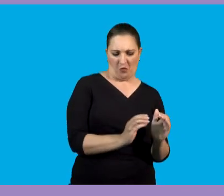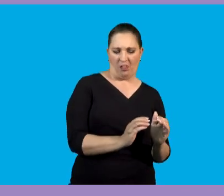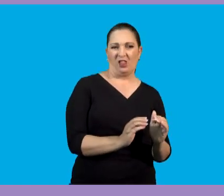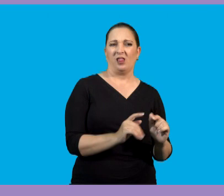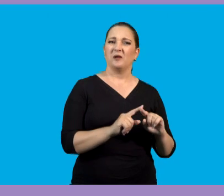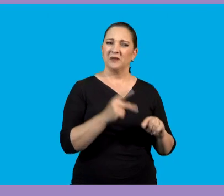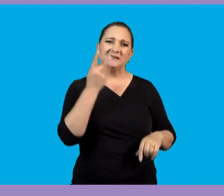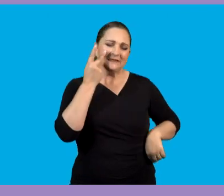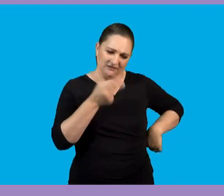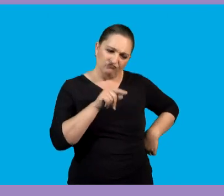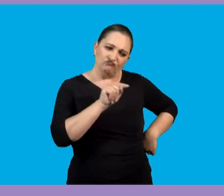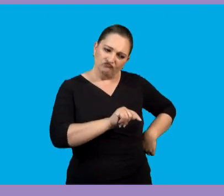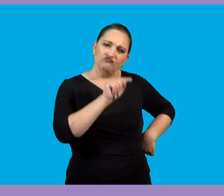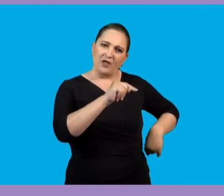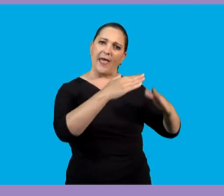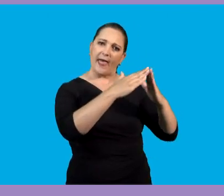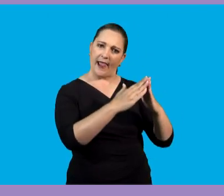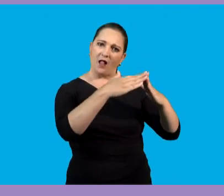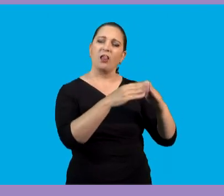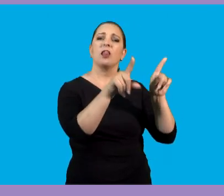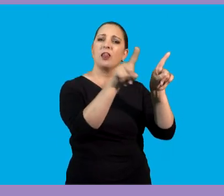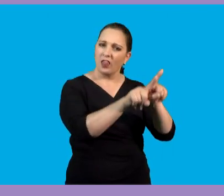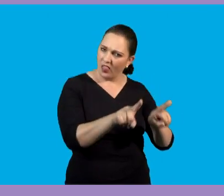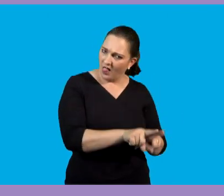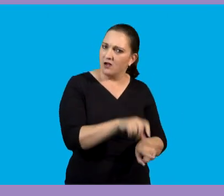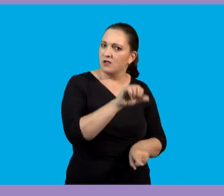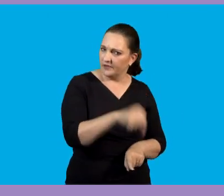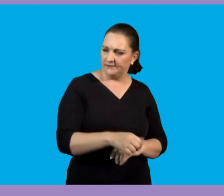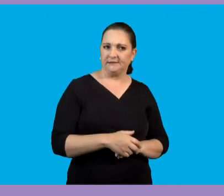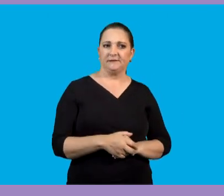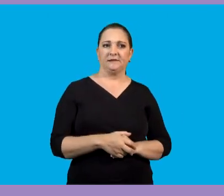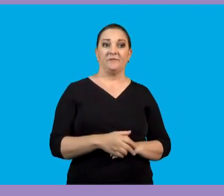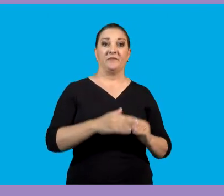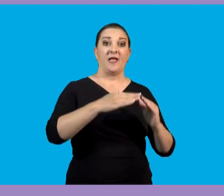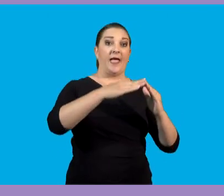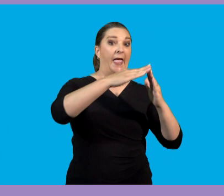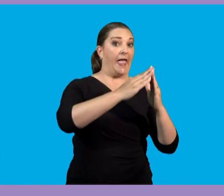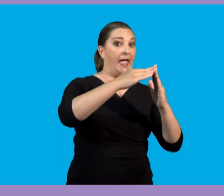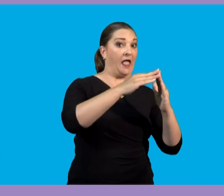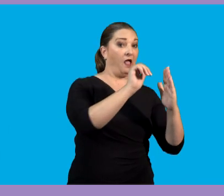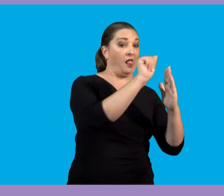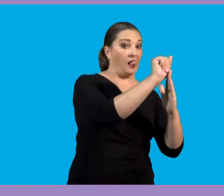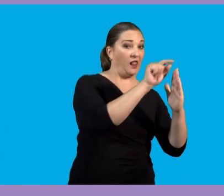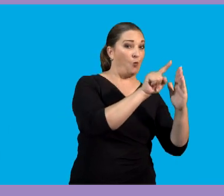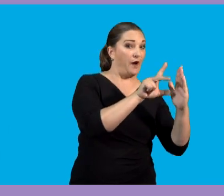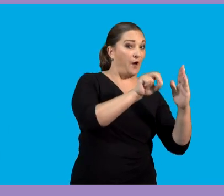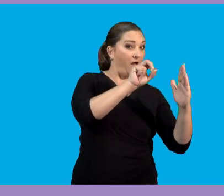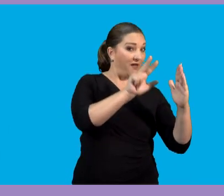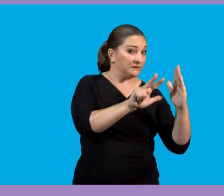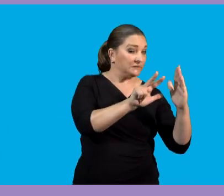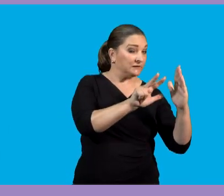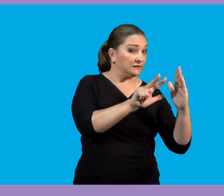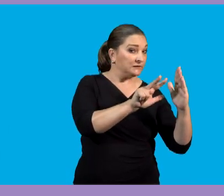that they are equal angles. So if we look at angle A is